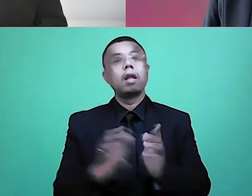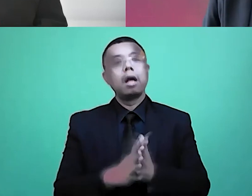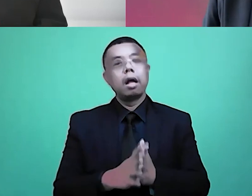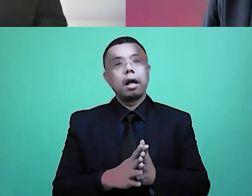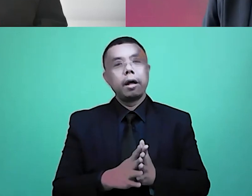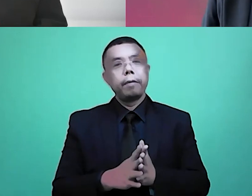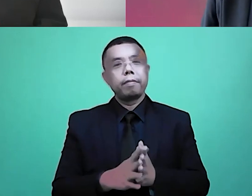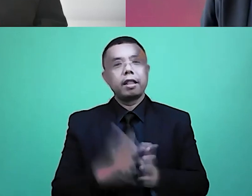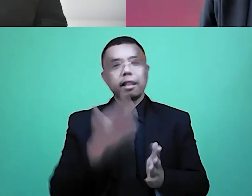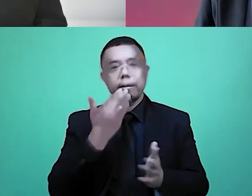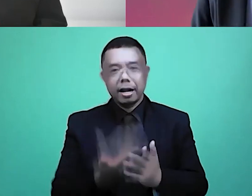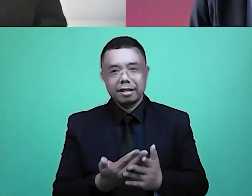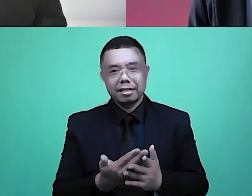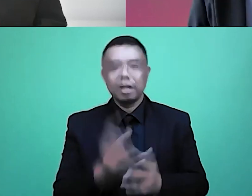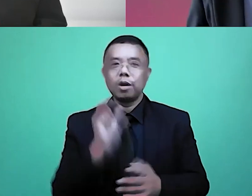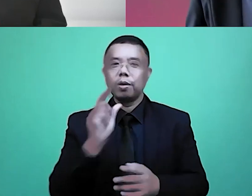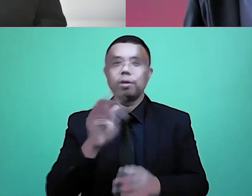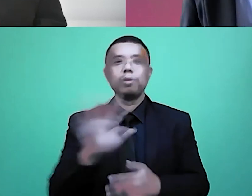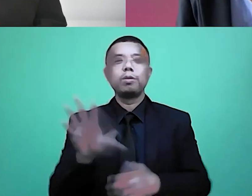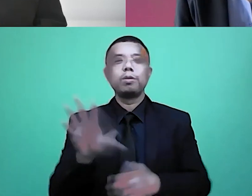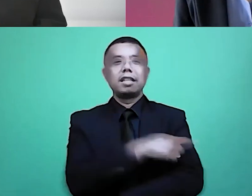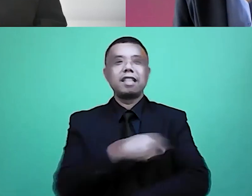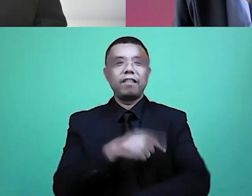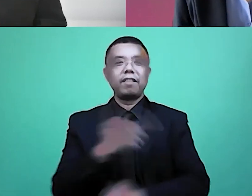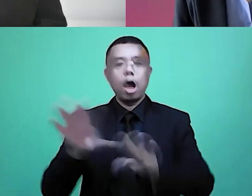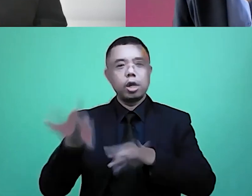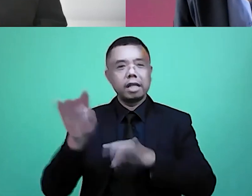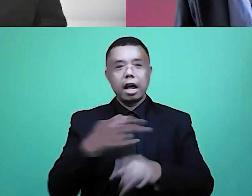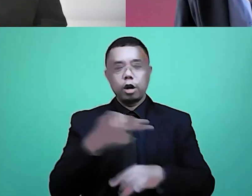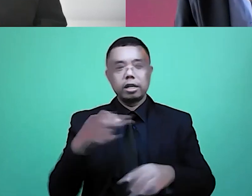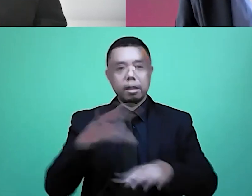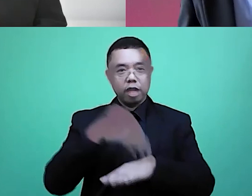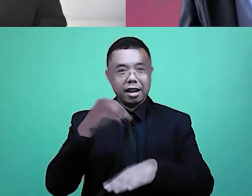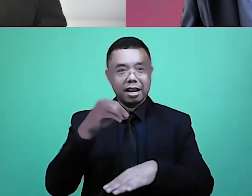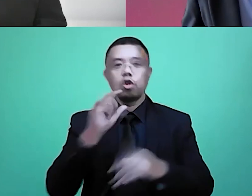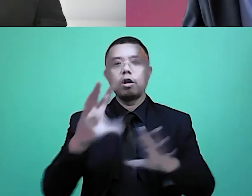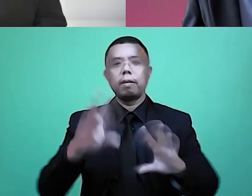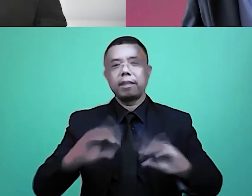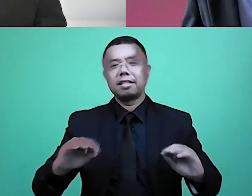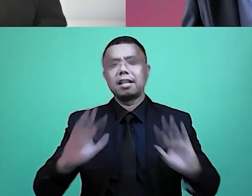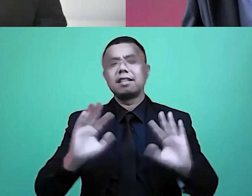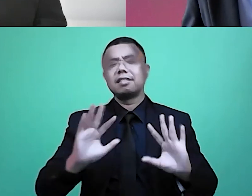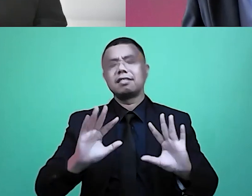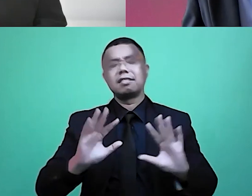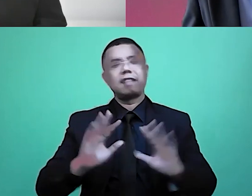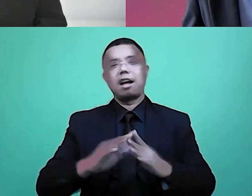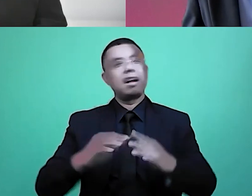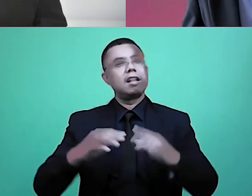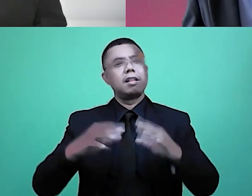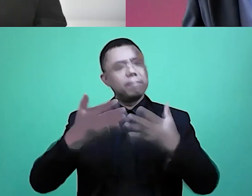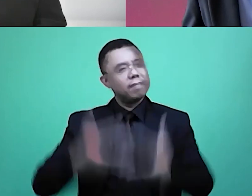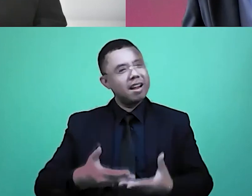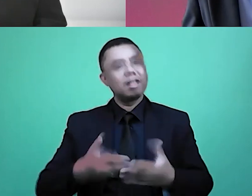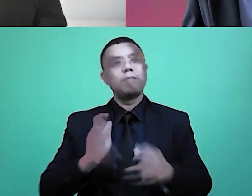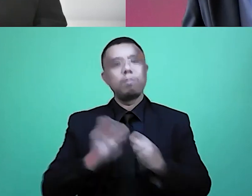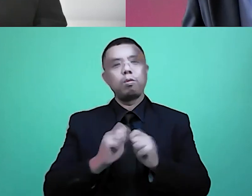at the Australia-Indonesia Centre for their tireless work behind the scenes, making this event possible. I hope to see you